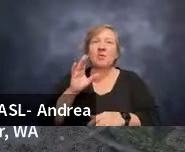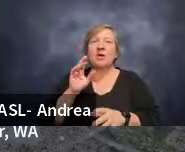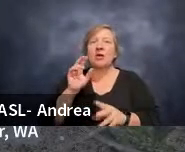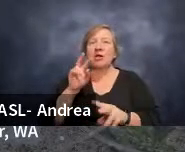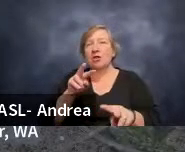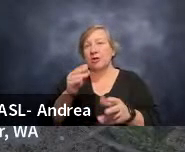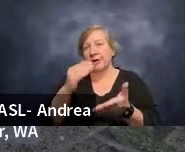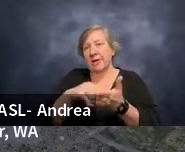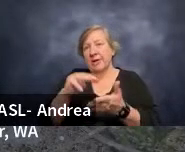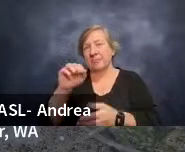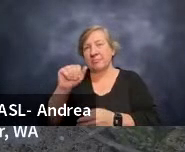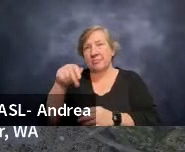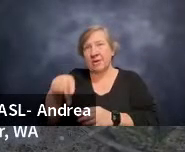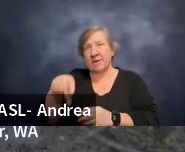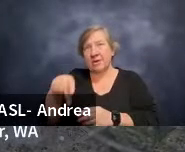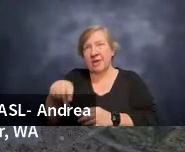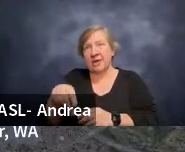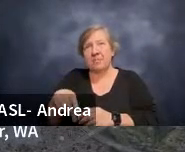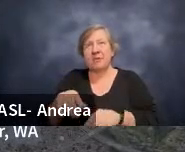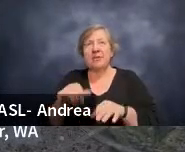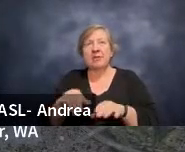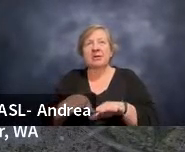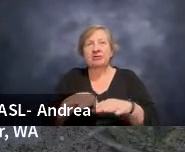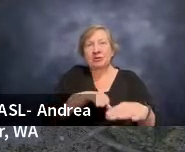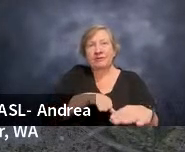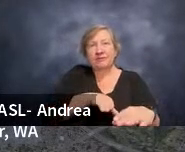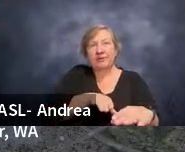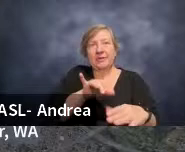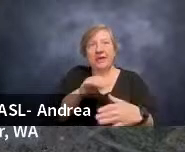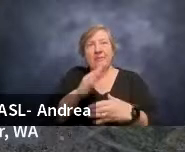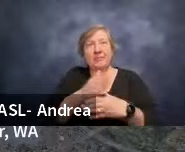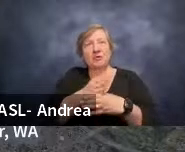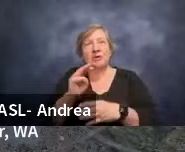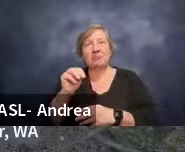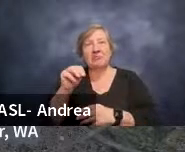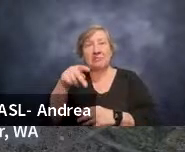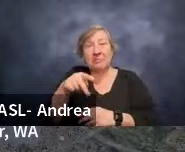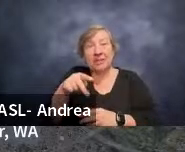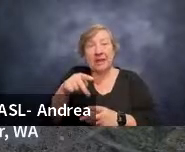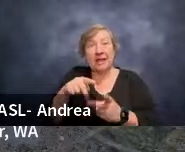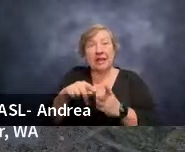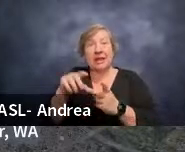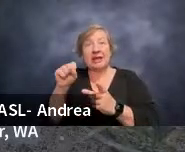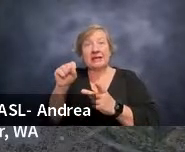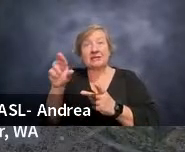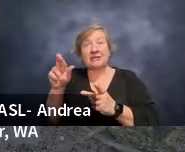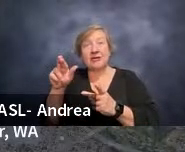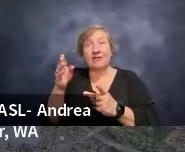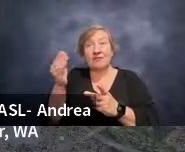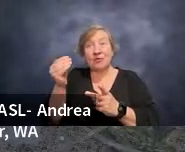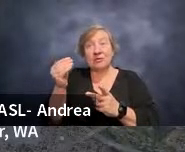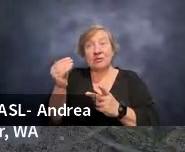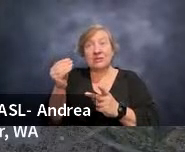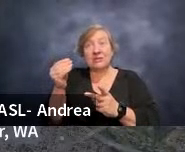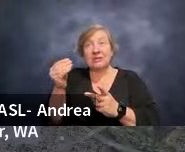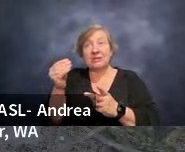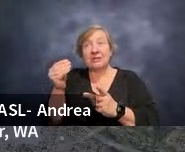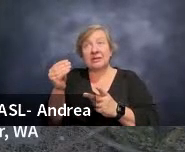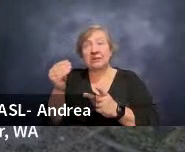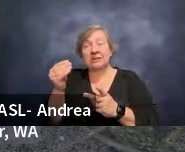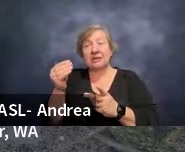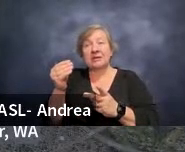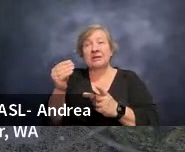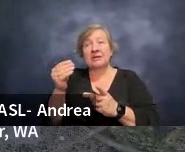And is this shift between Mill Plain and SR14 given the It is. It is. It Okay.